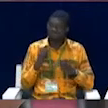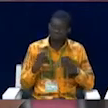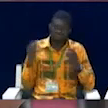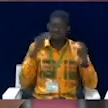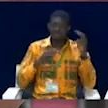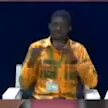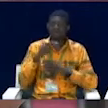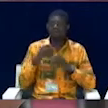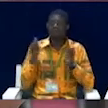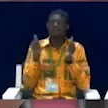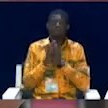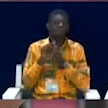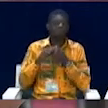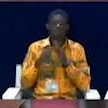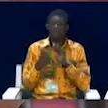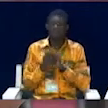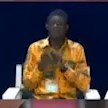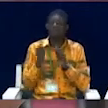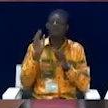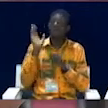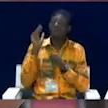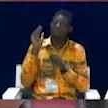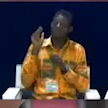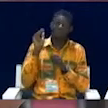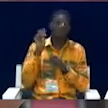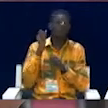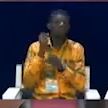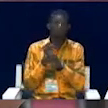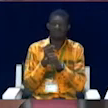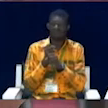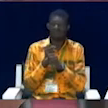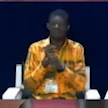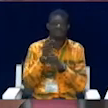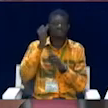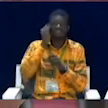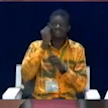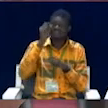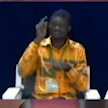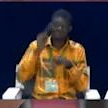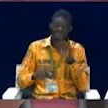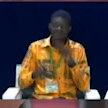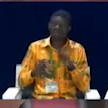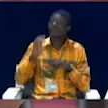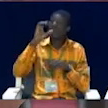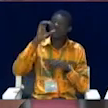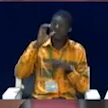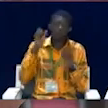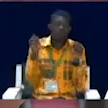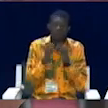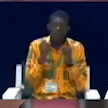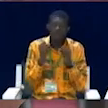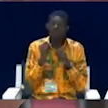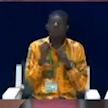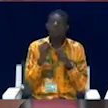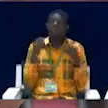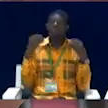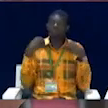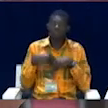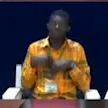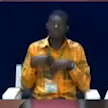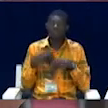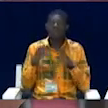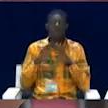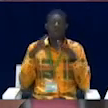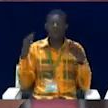allergy for 15 good years. She couldn't drink cold drinks, fold clothes,